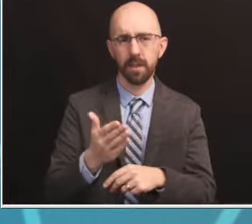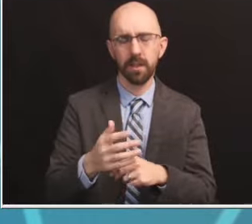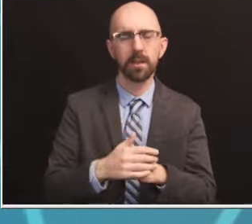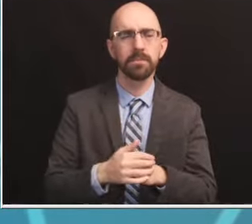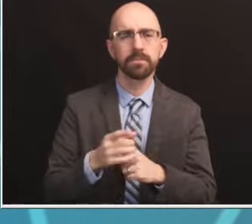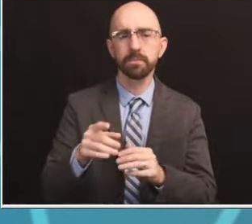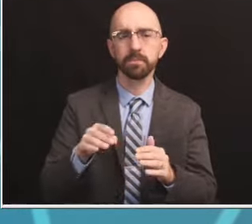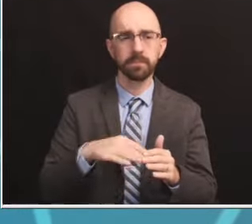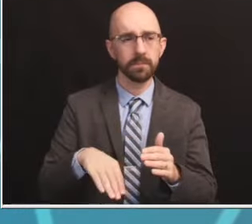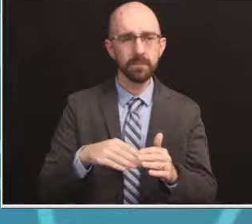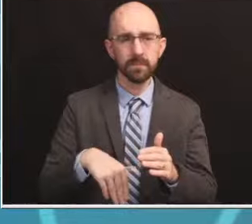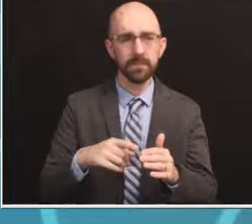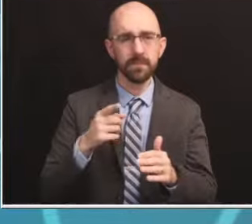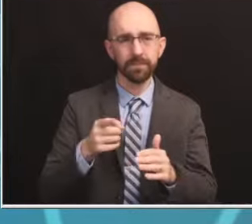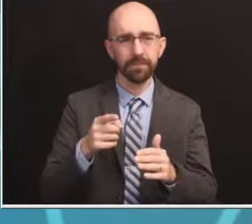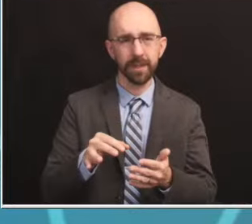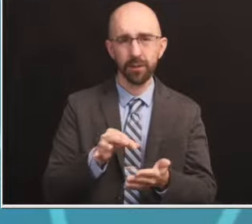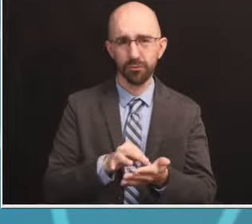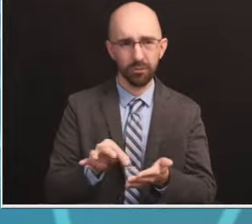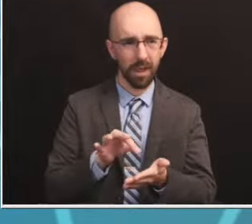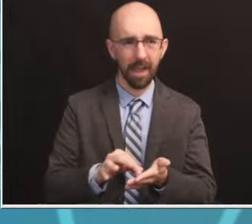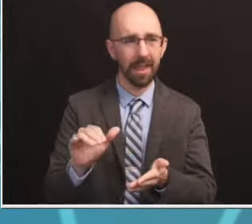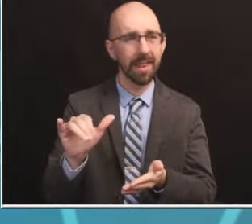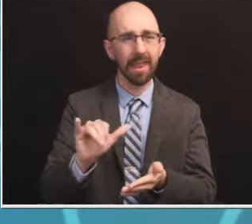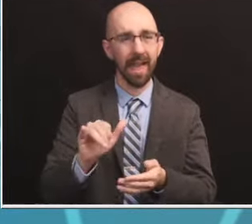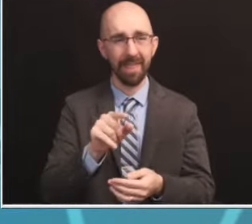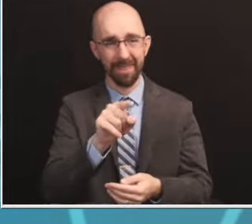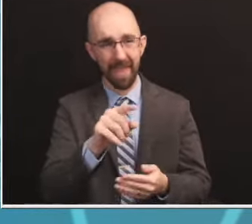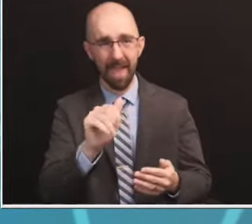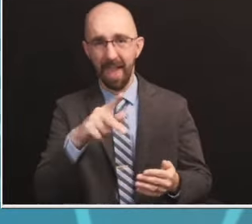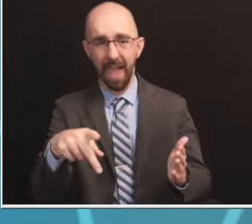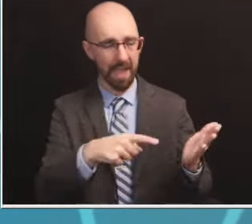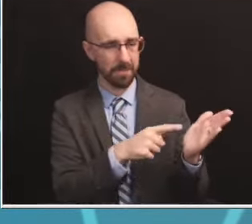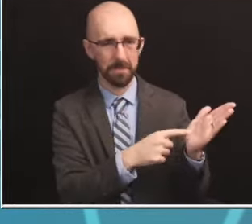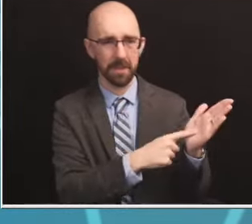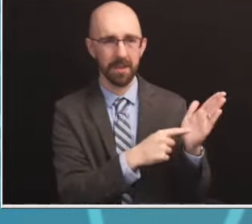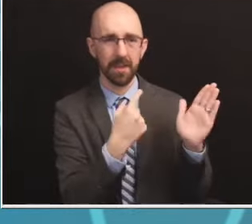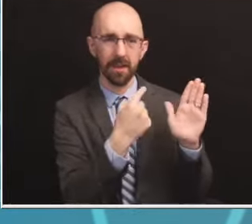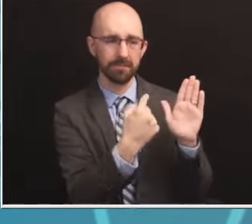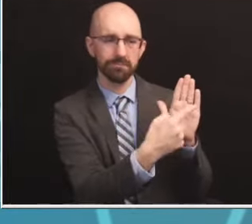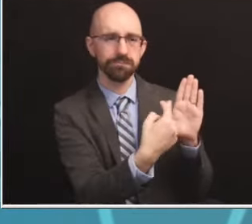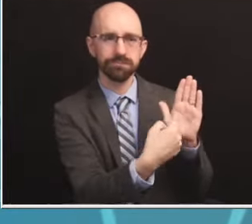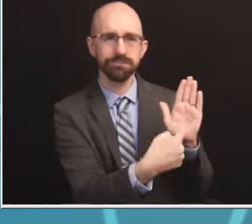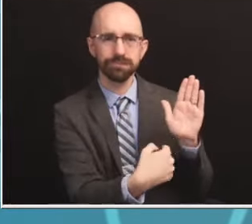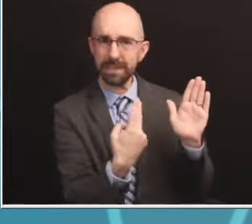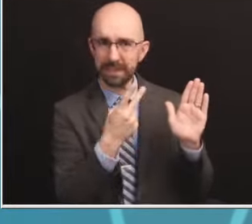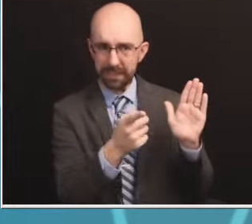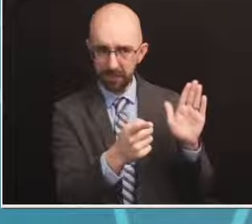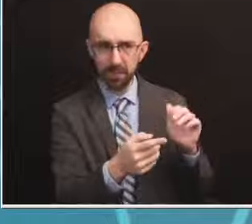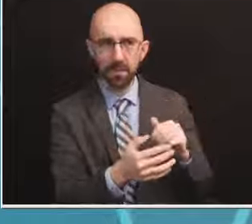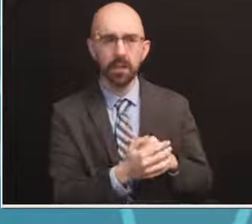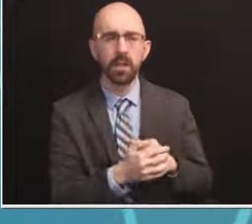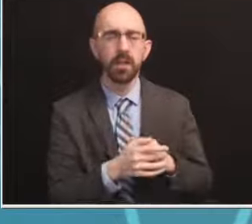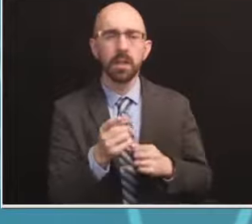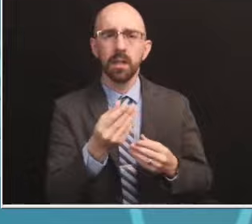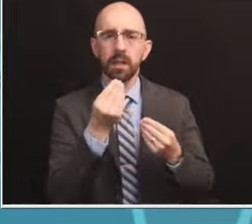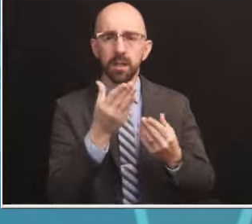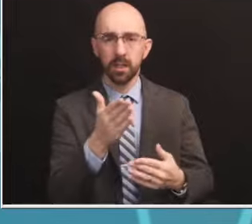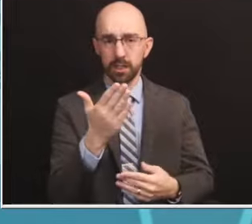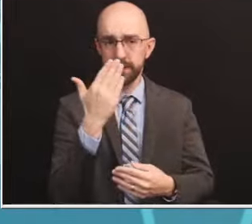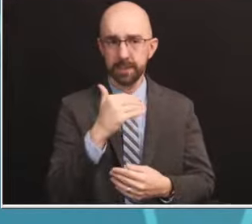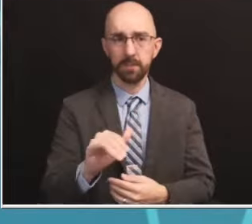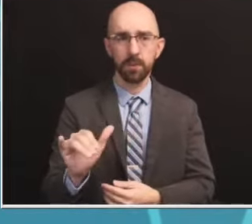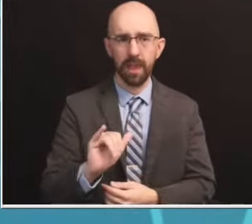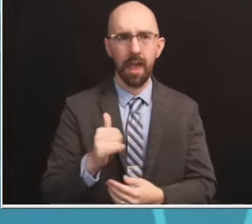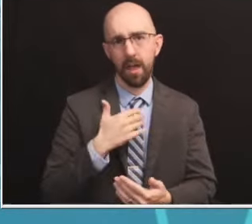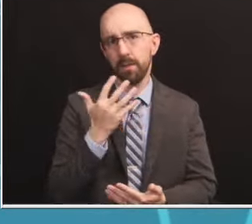basically tracks just like that's the app that I use. And it tells you what your sleep was like. That was embarrassing because